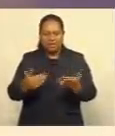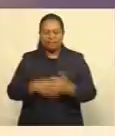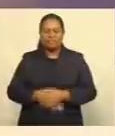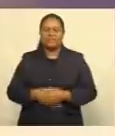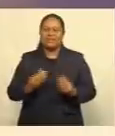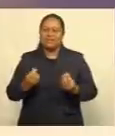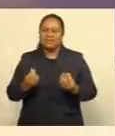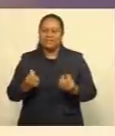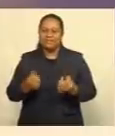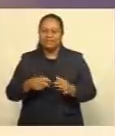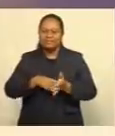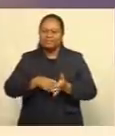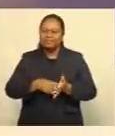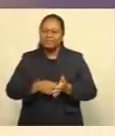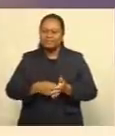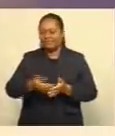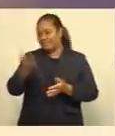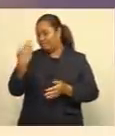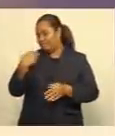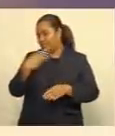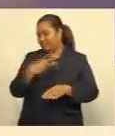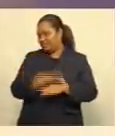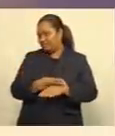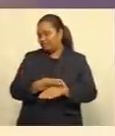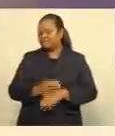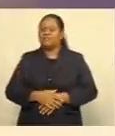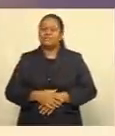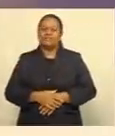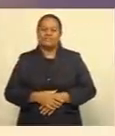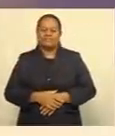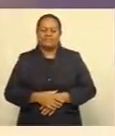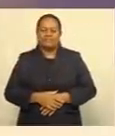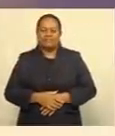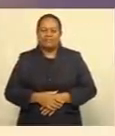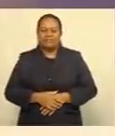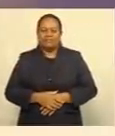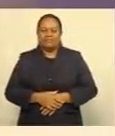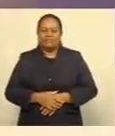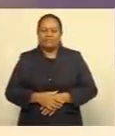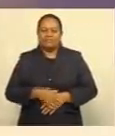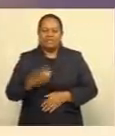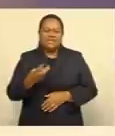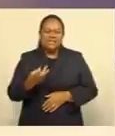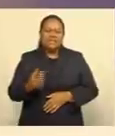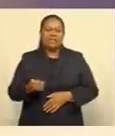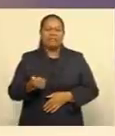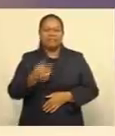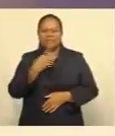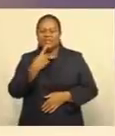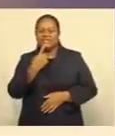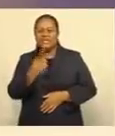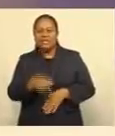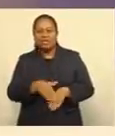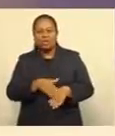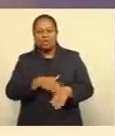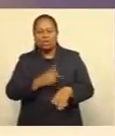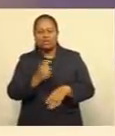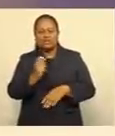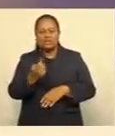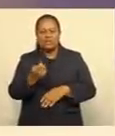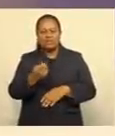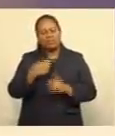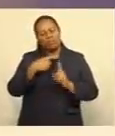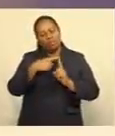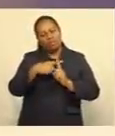has weakened as last month's spike in treasury yields reverses. But some analysts say the longer-term outlook remains